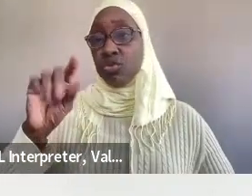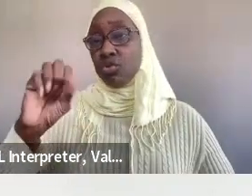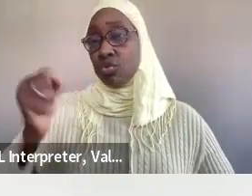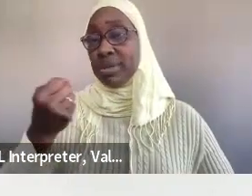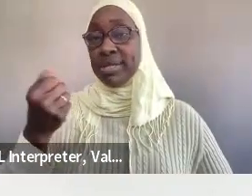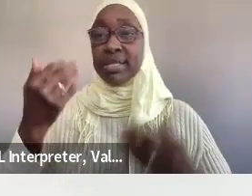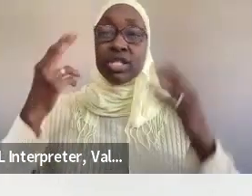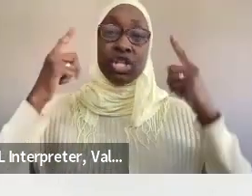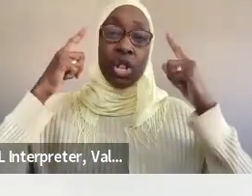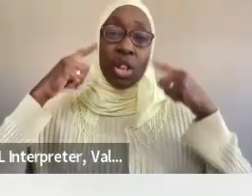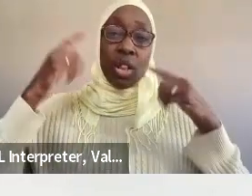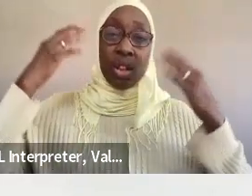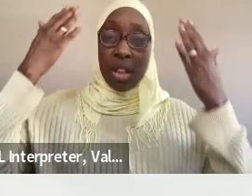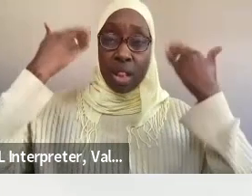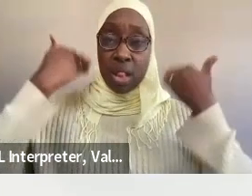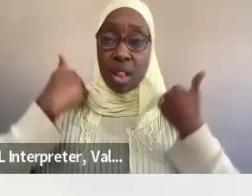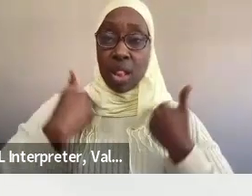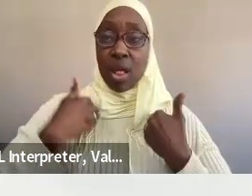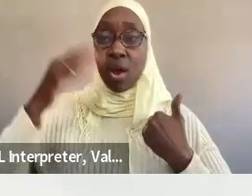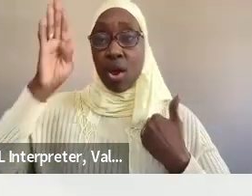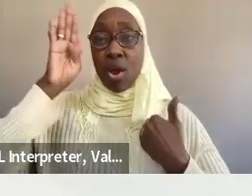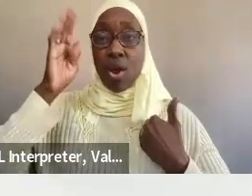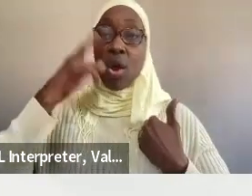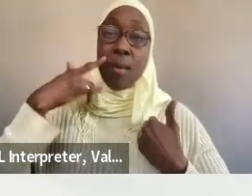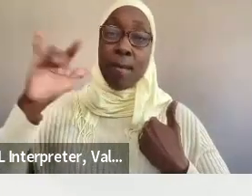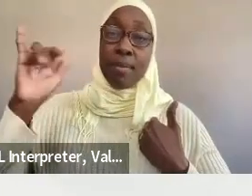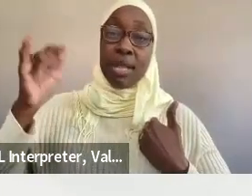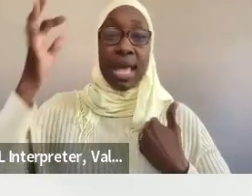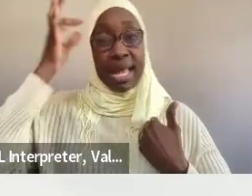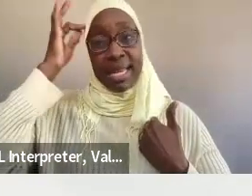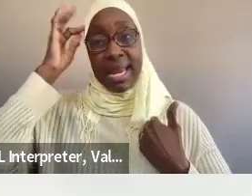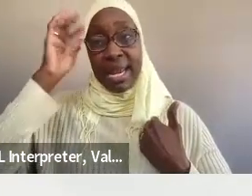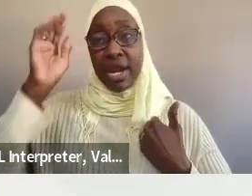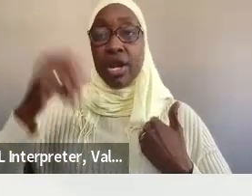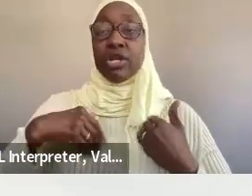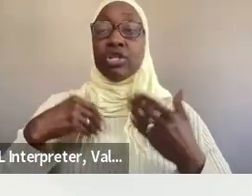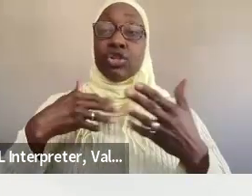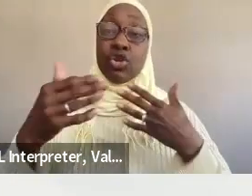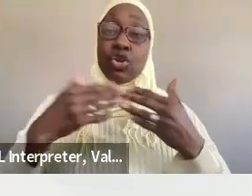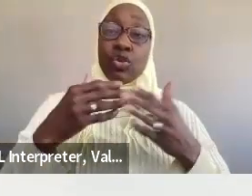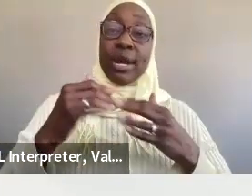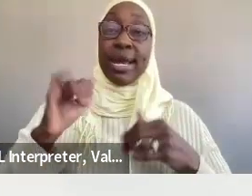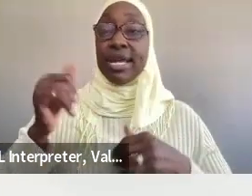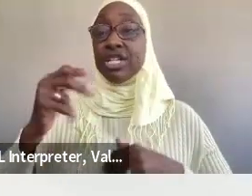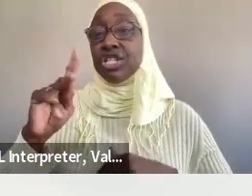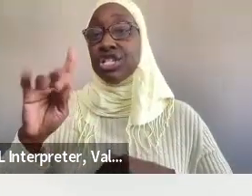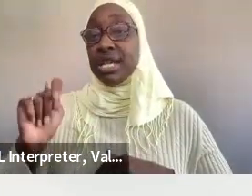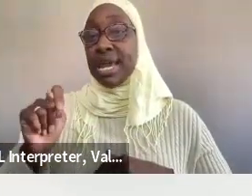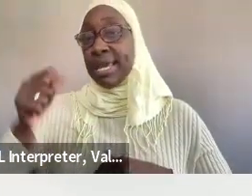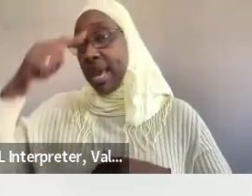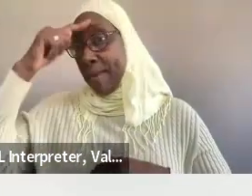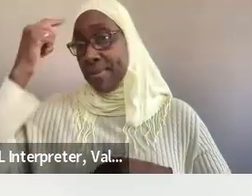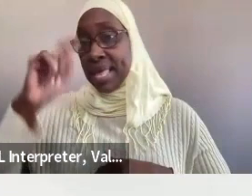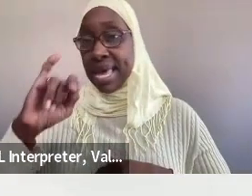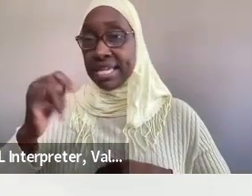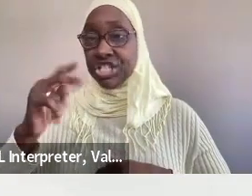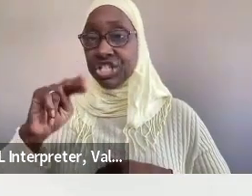a shiny blue shirt and a gray jacket and black jeans. Perfect. So we're gonna get started